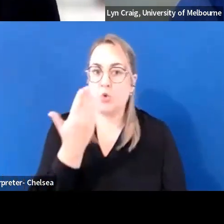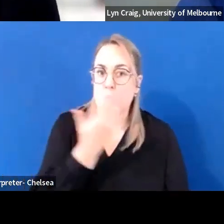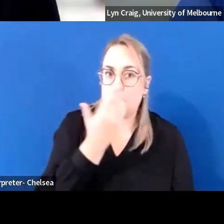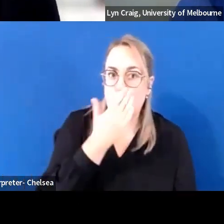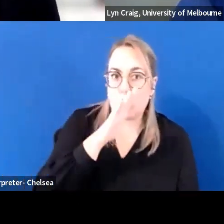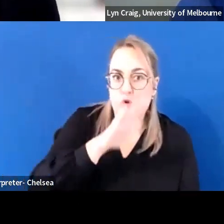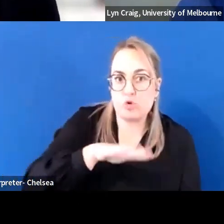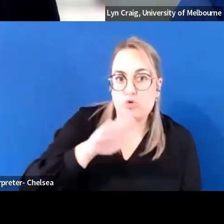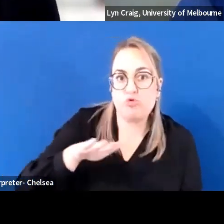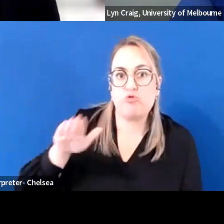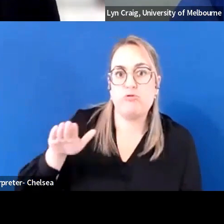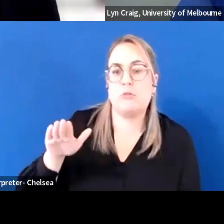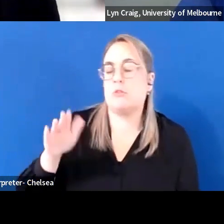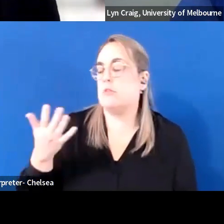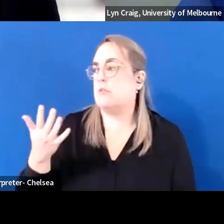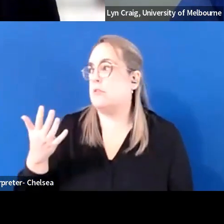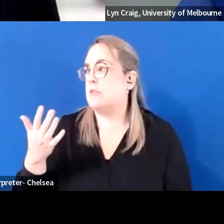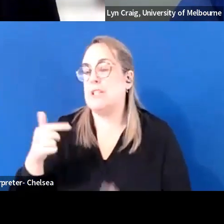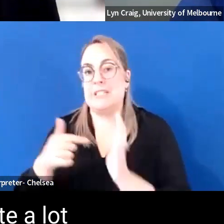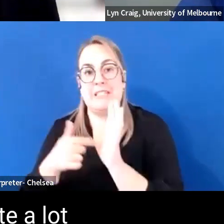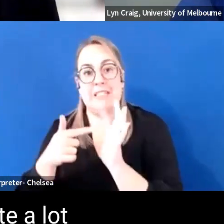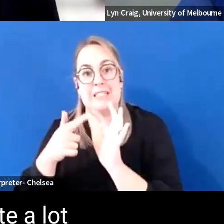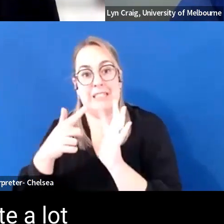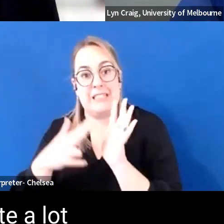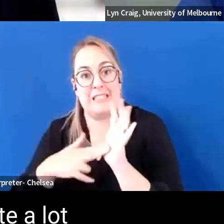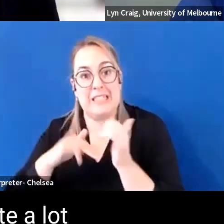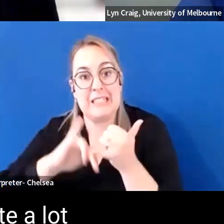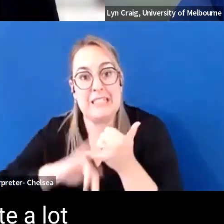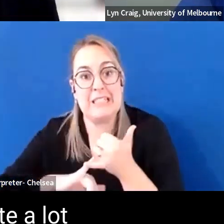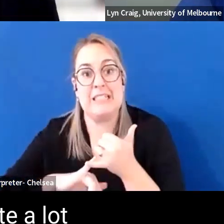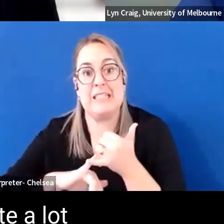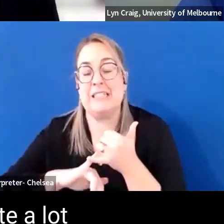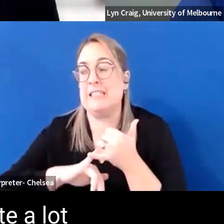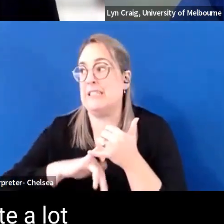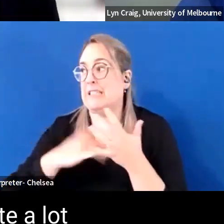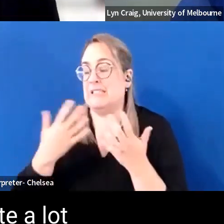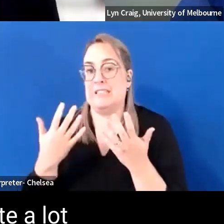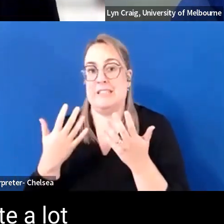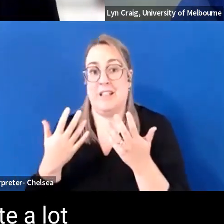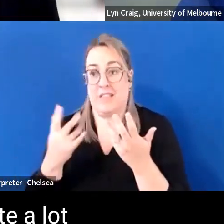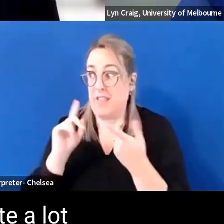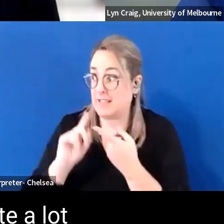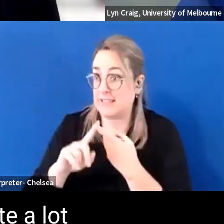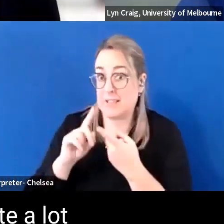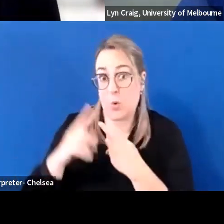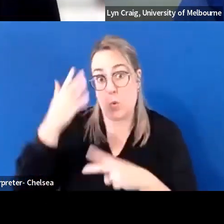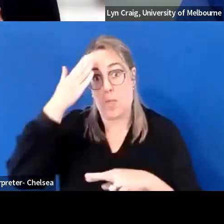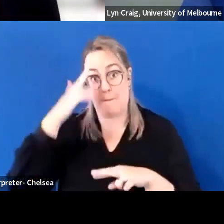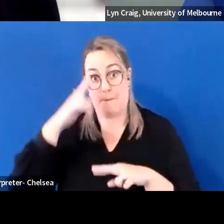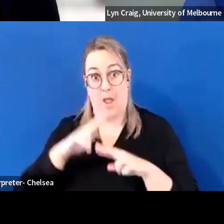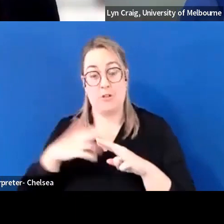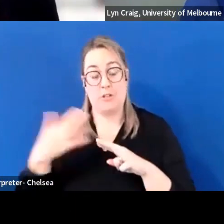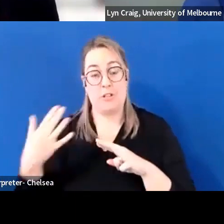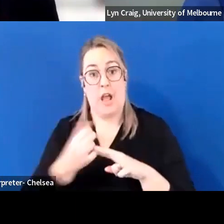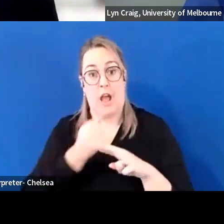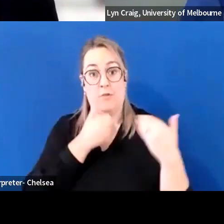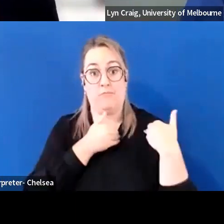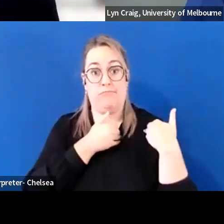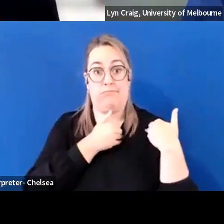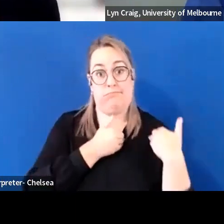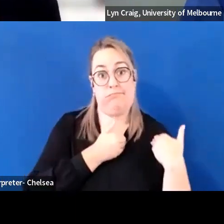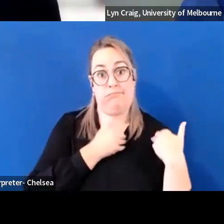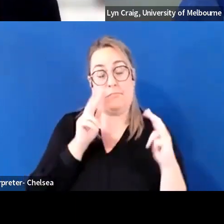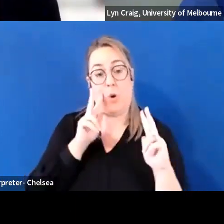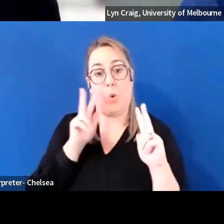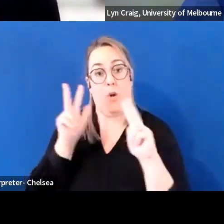children, getting into sort of late teenage years, there's still quite a lot of demands on parents at home. And then often, which